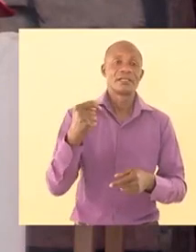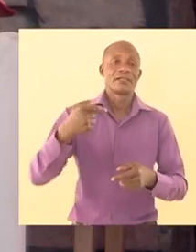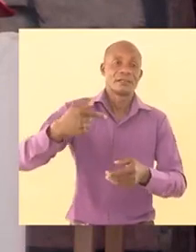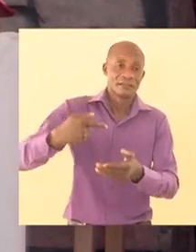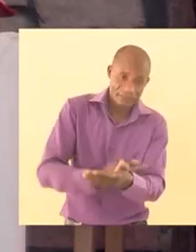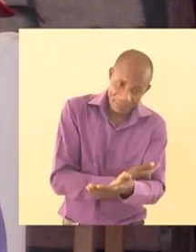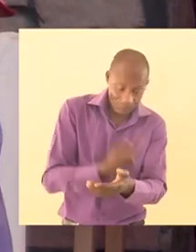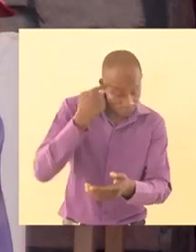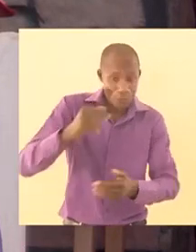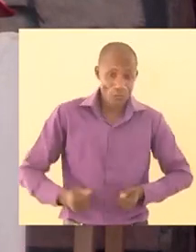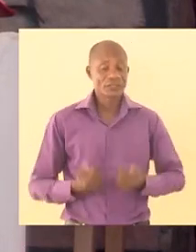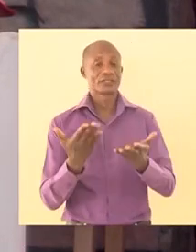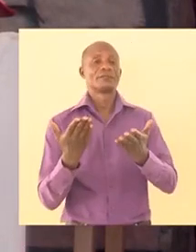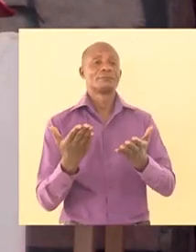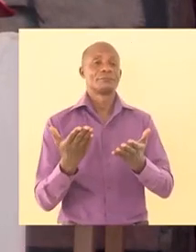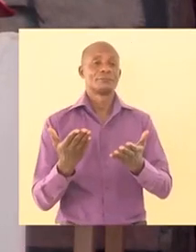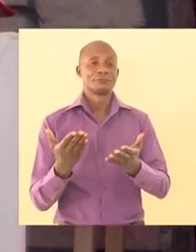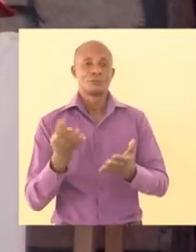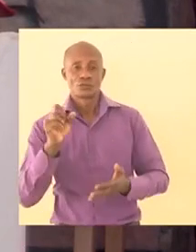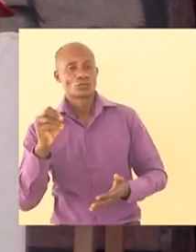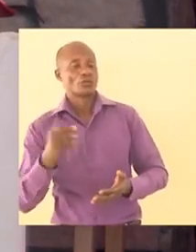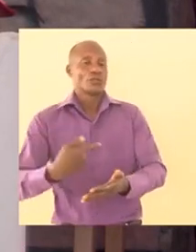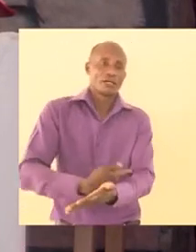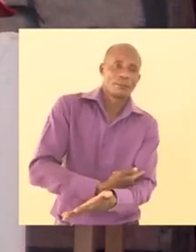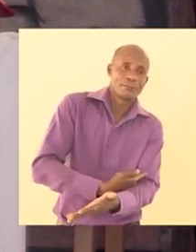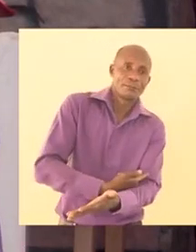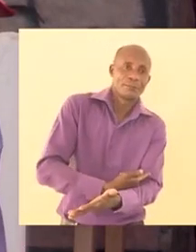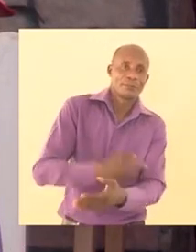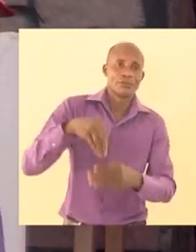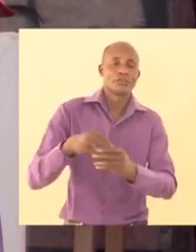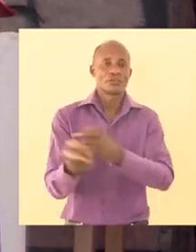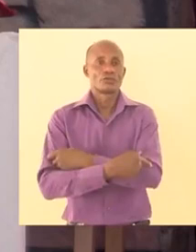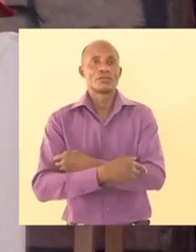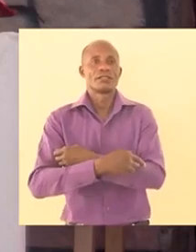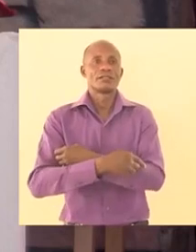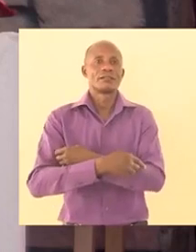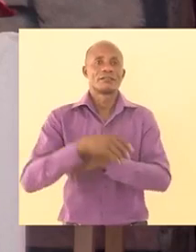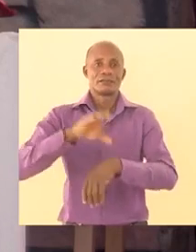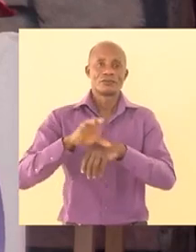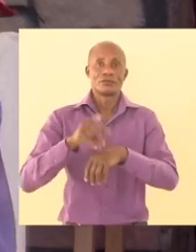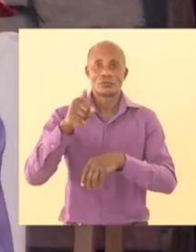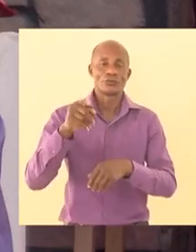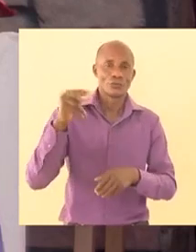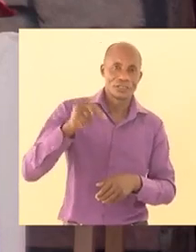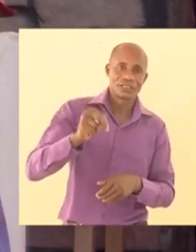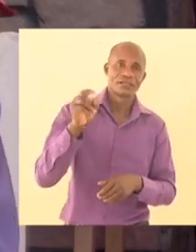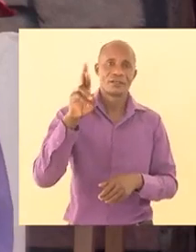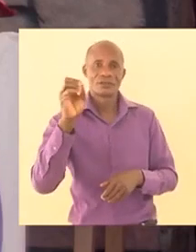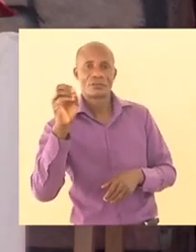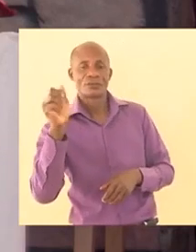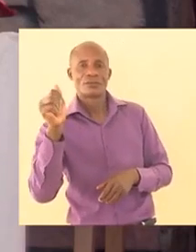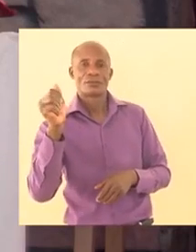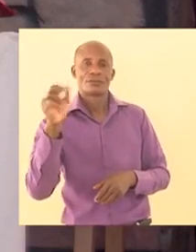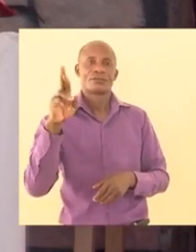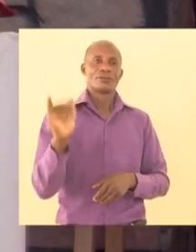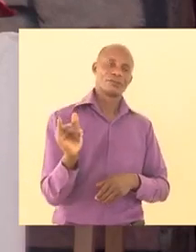for sacrifice. And so, ram, in today's church, you need rosary to pray, right? So, in front of many churches,